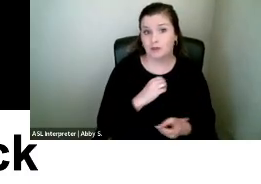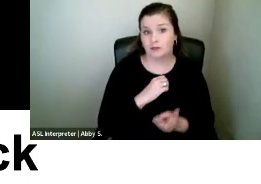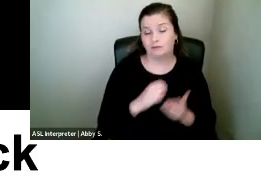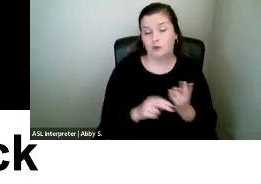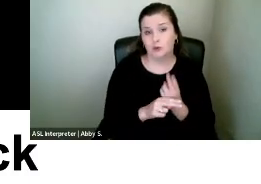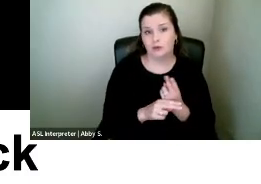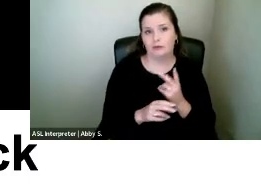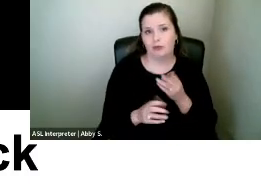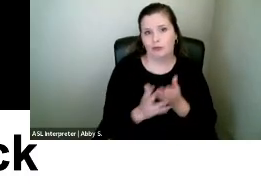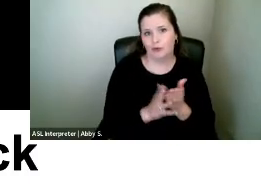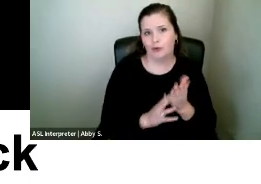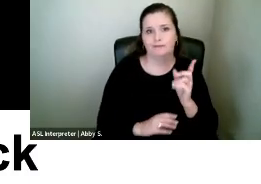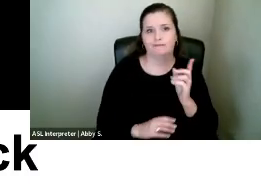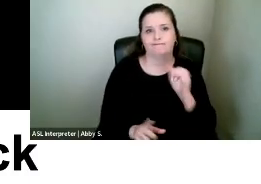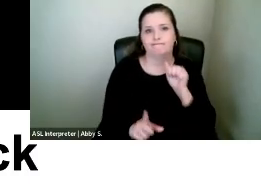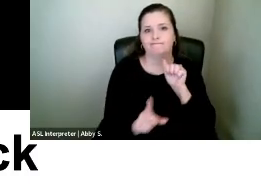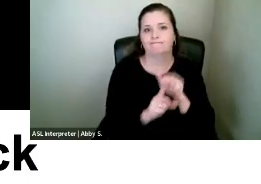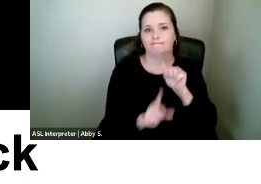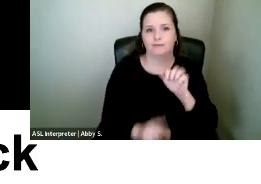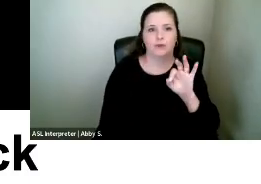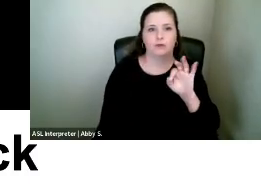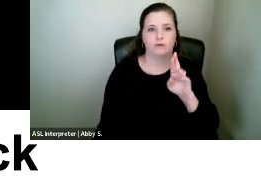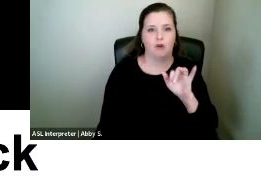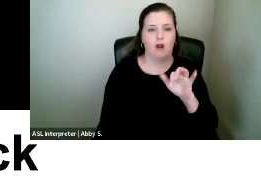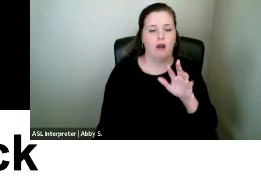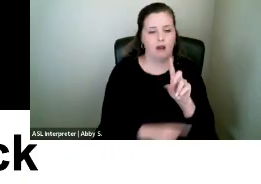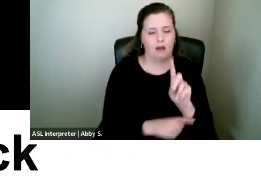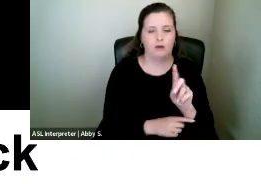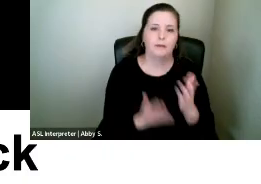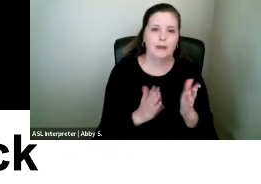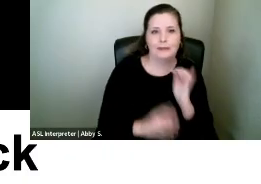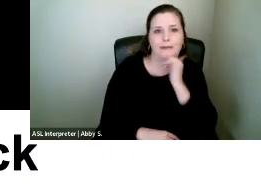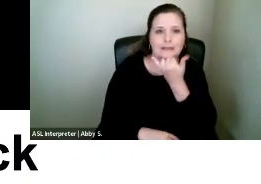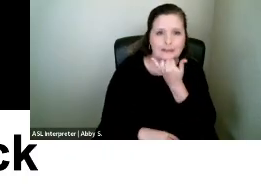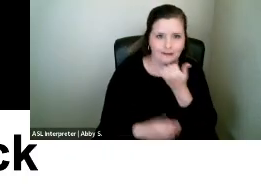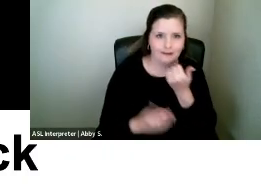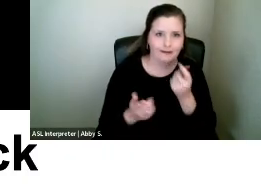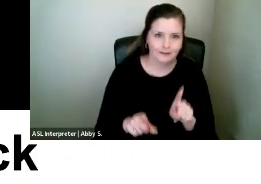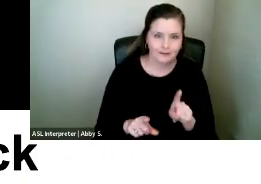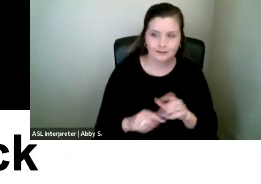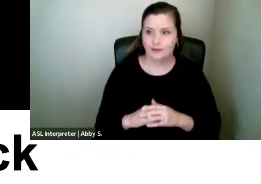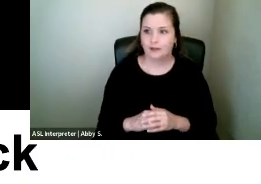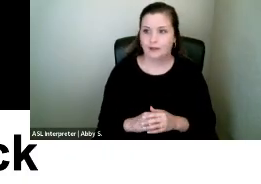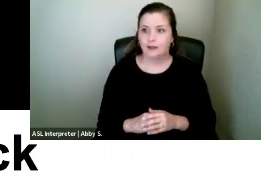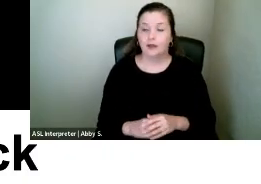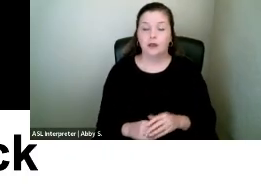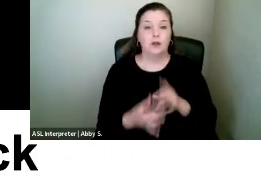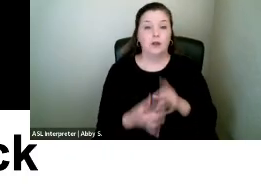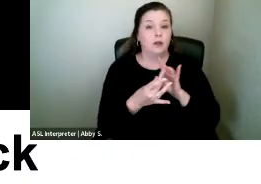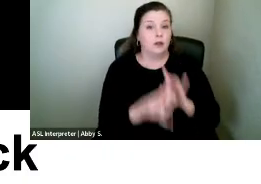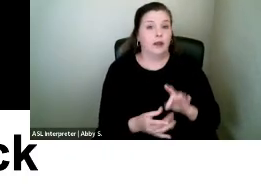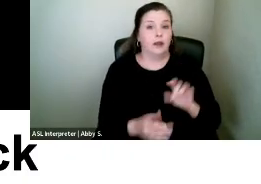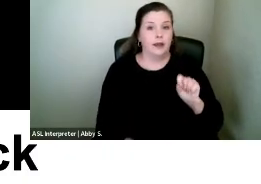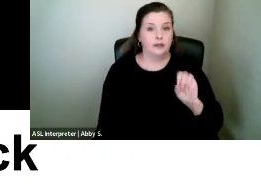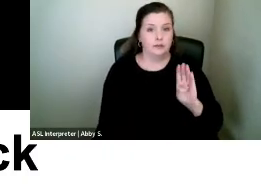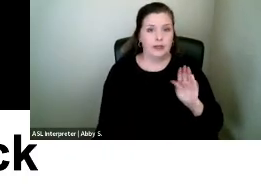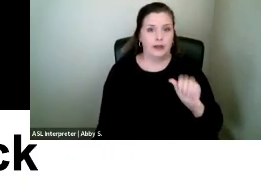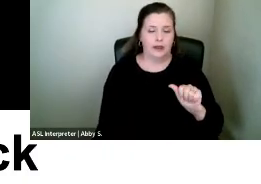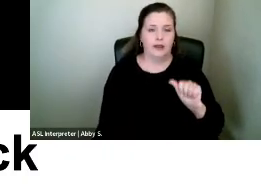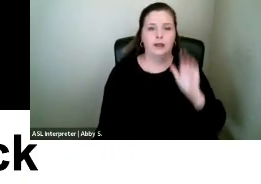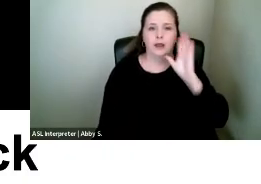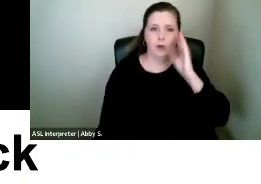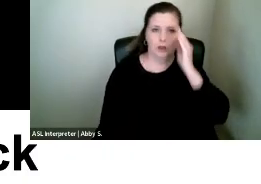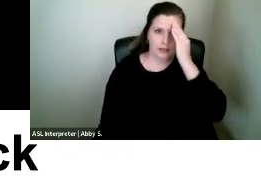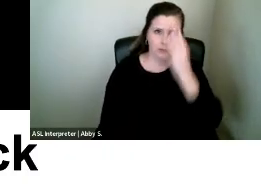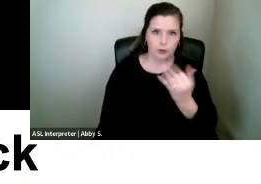mistake. Under the SBA will notify you if there is any action